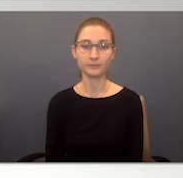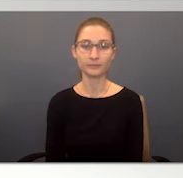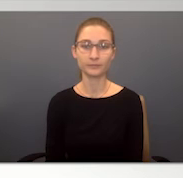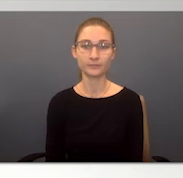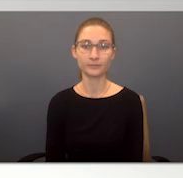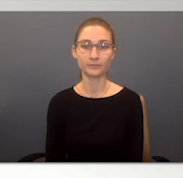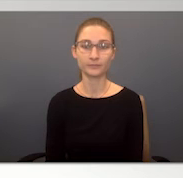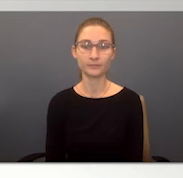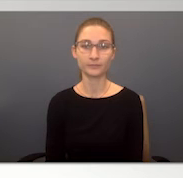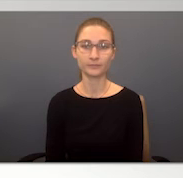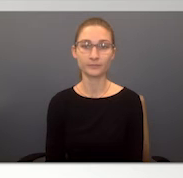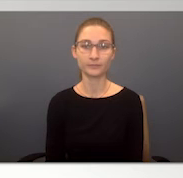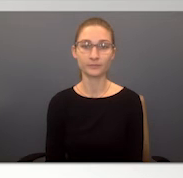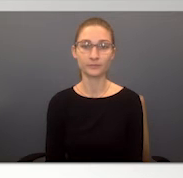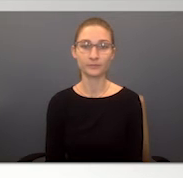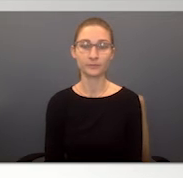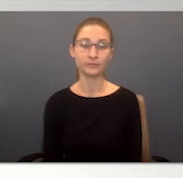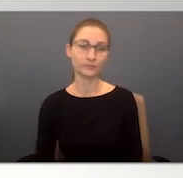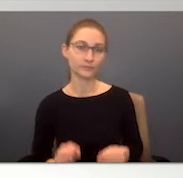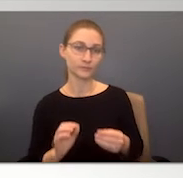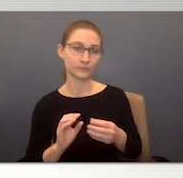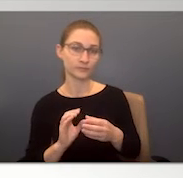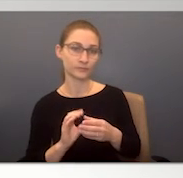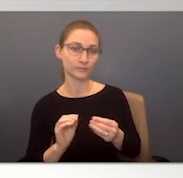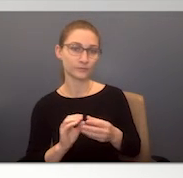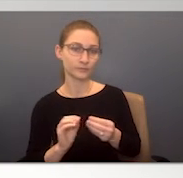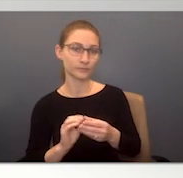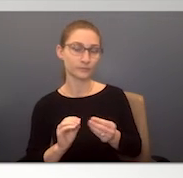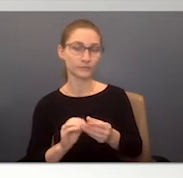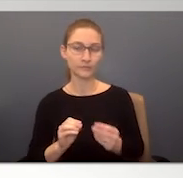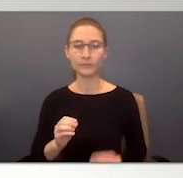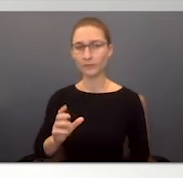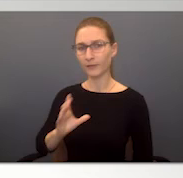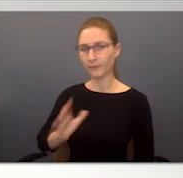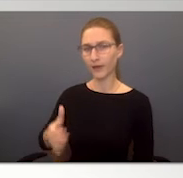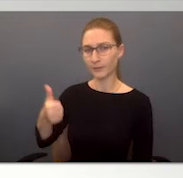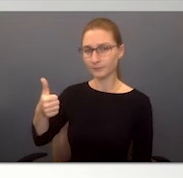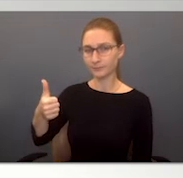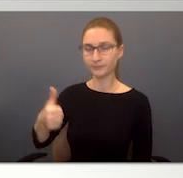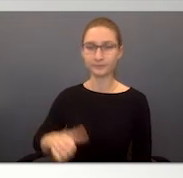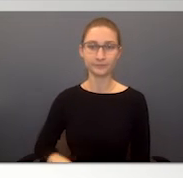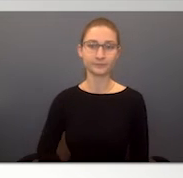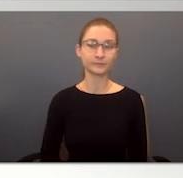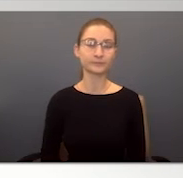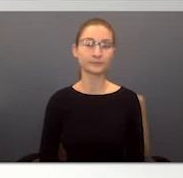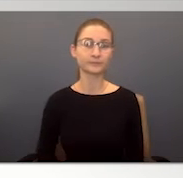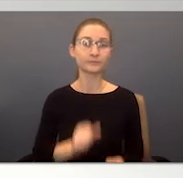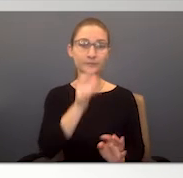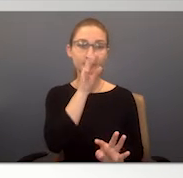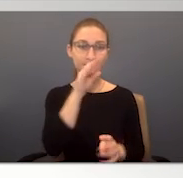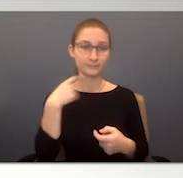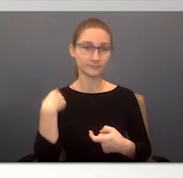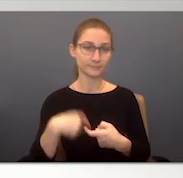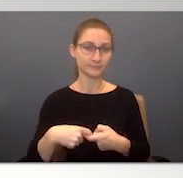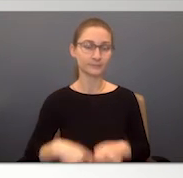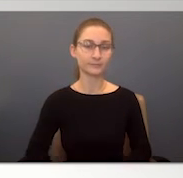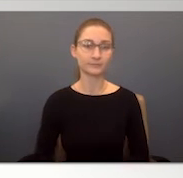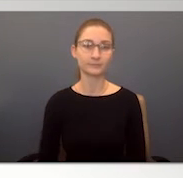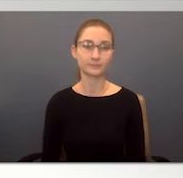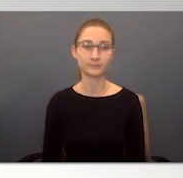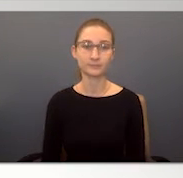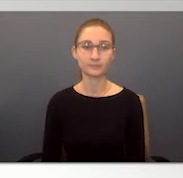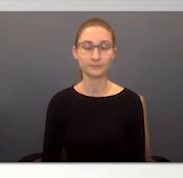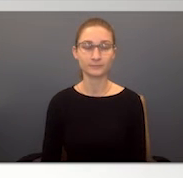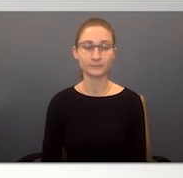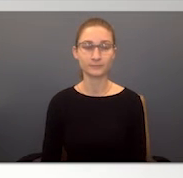en mente, siempre prepararse, tener alternativas para refugio y evacuar el